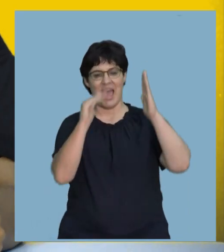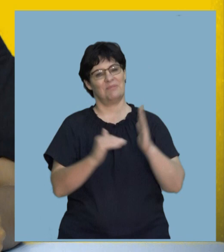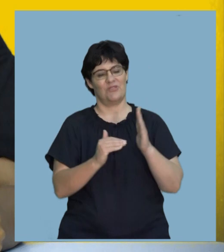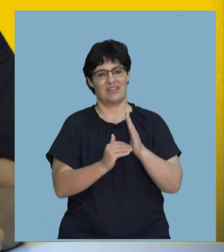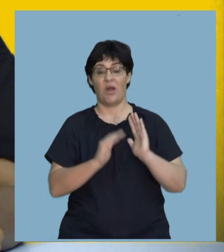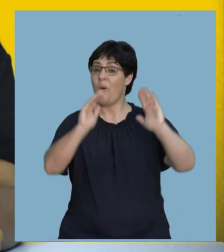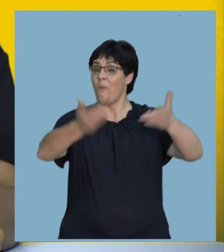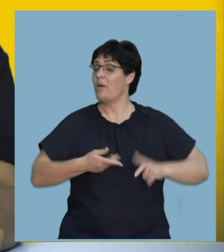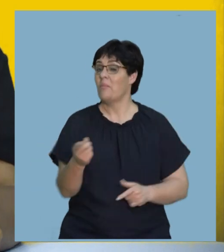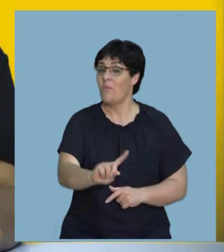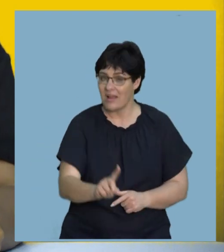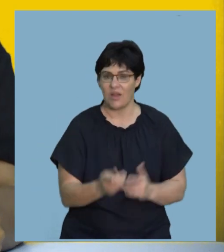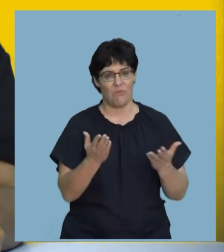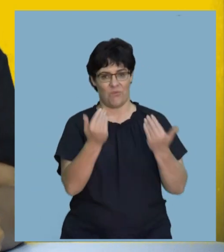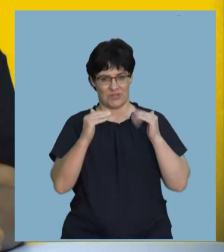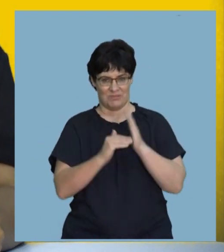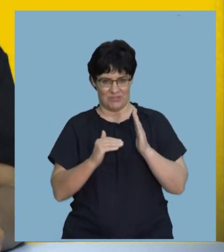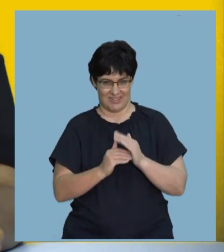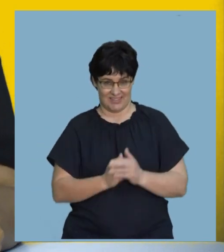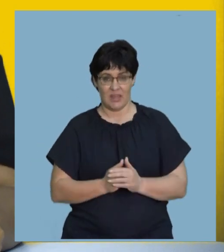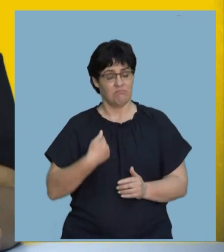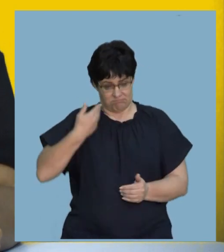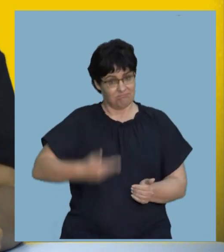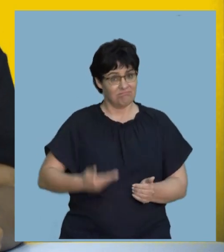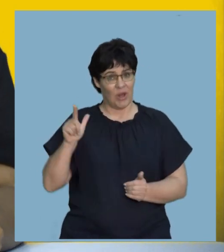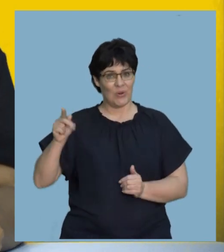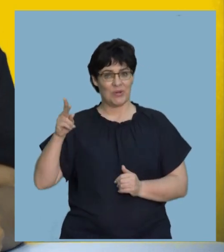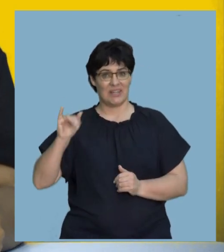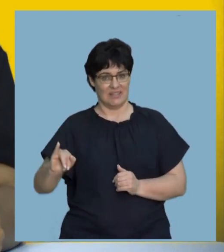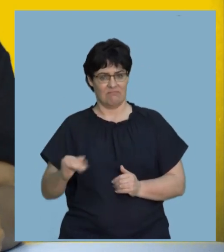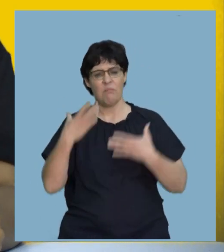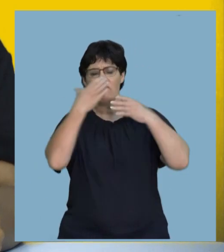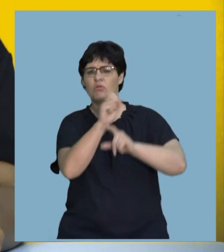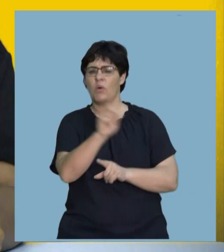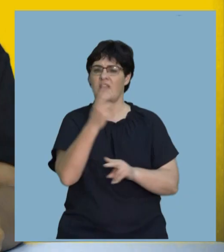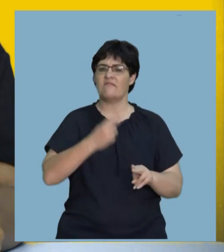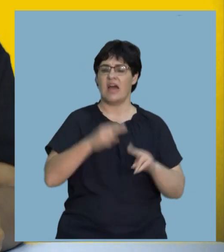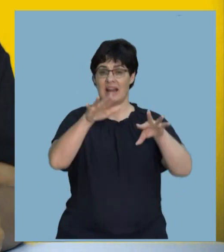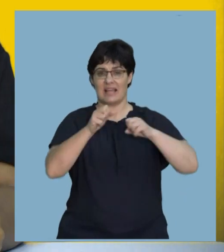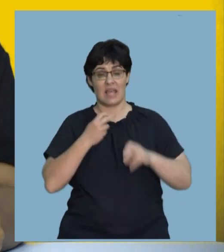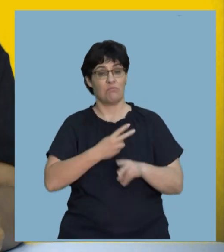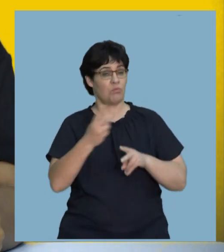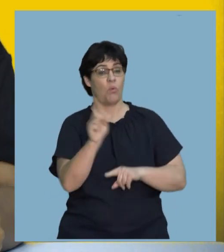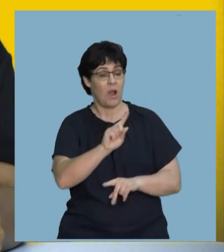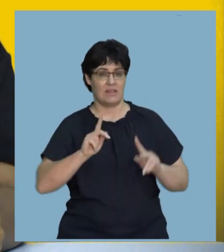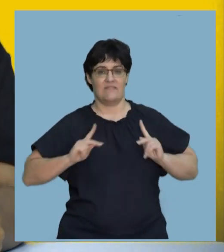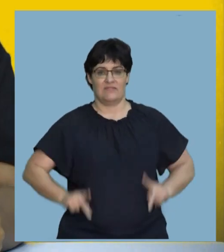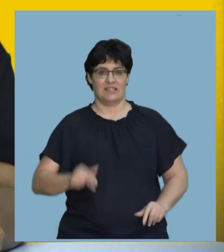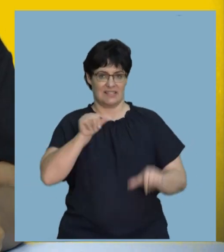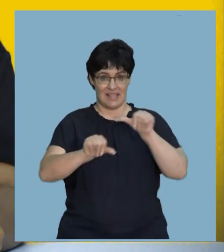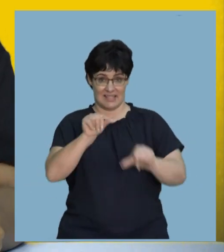Matrix and welcome to Wozomatrix. My name is Luni and today we're focusing on your final exam prep for physical